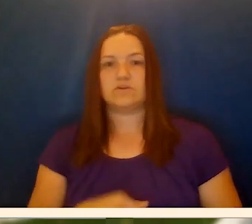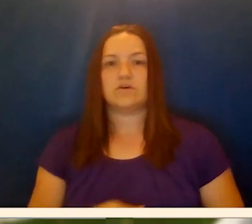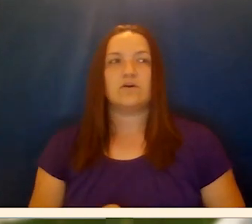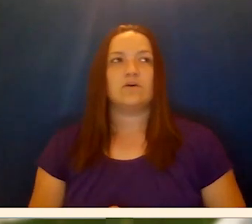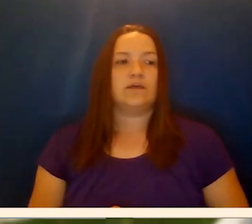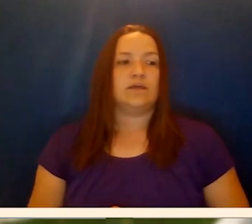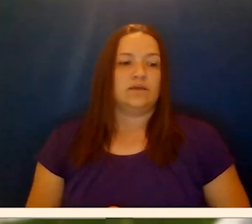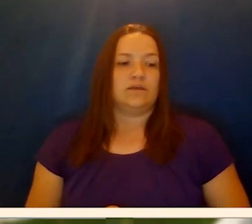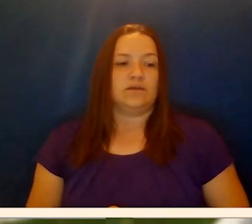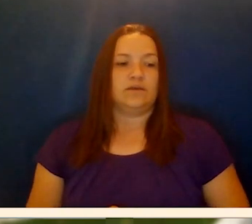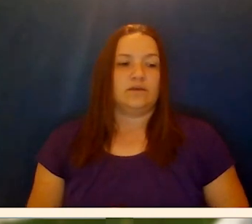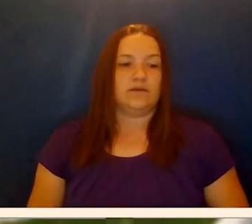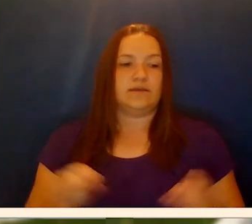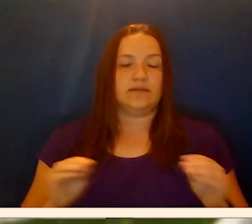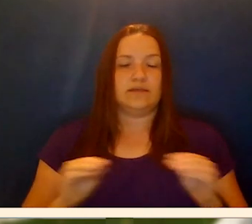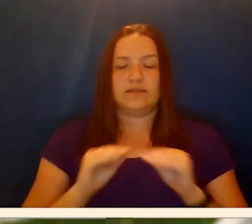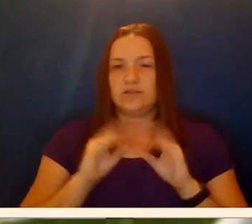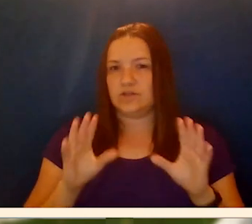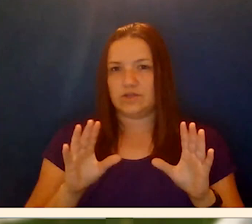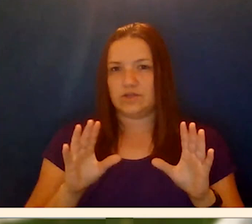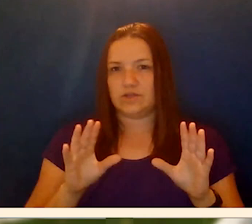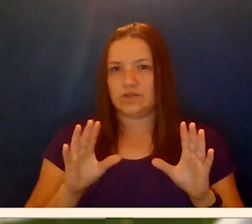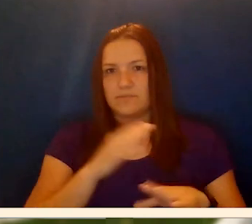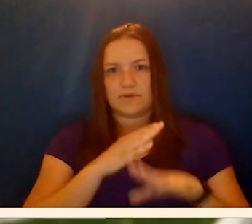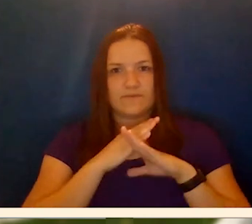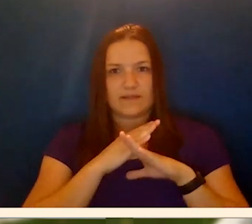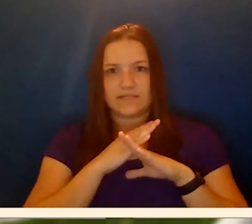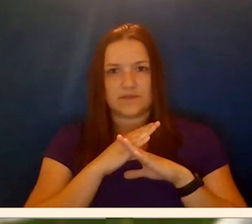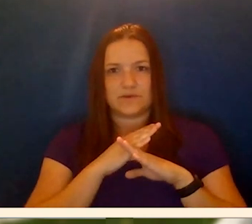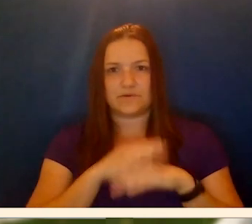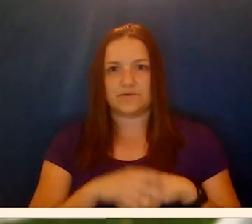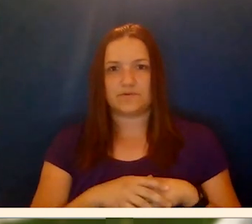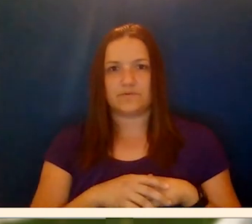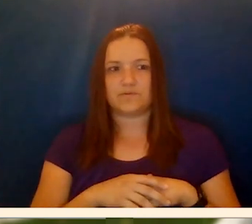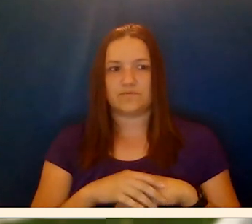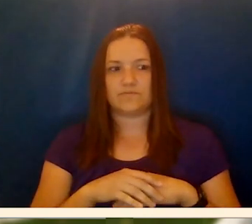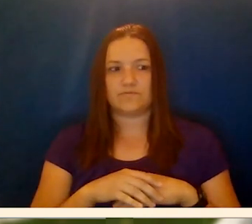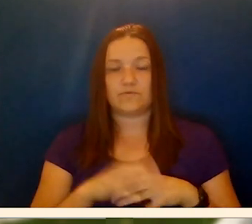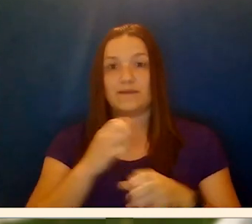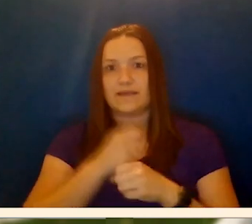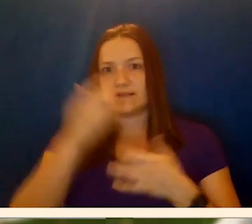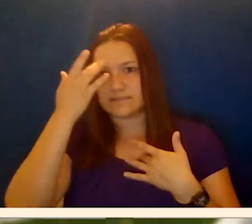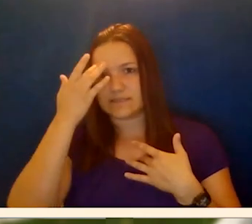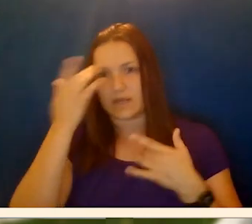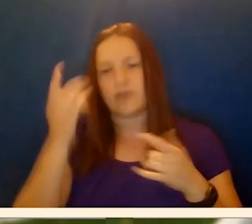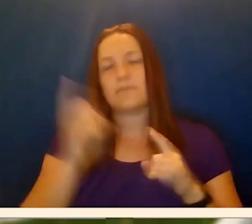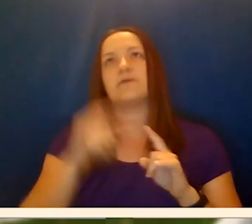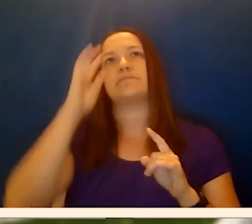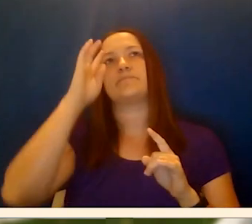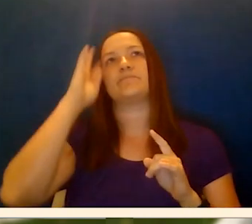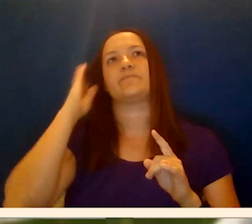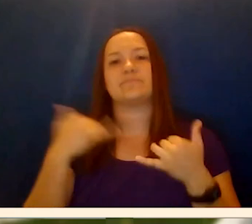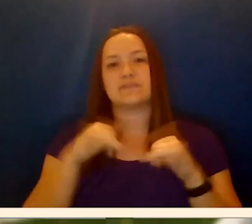it clearly is not preventing infection, but it still